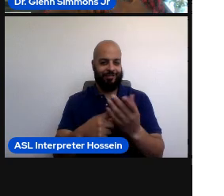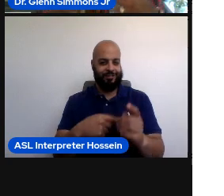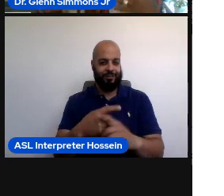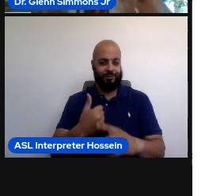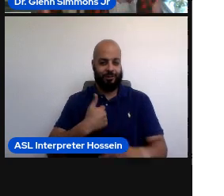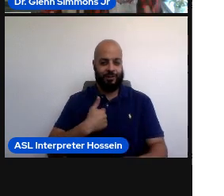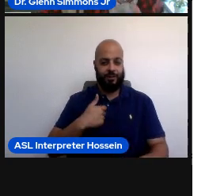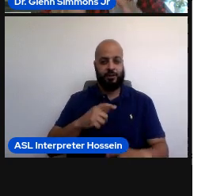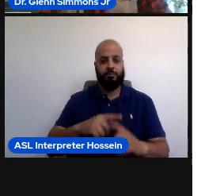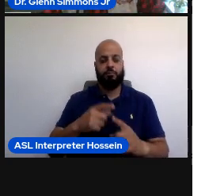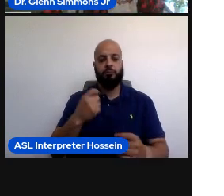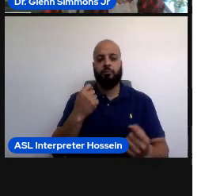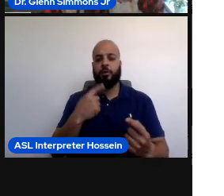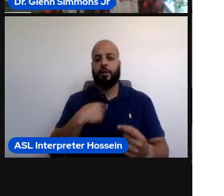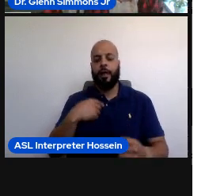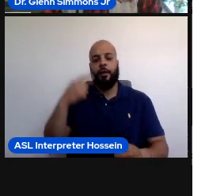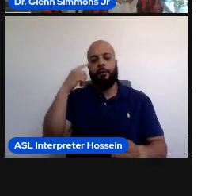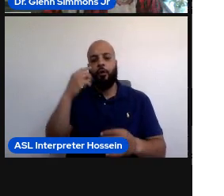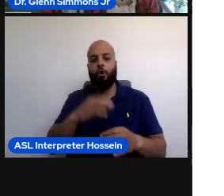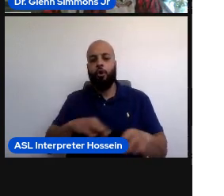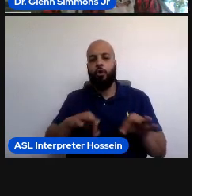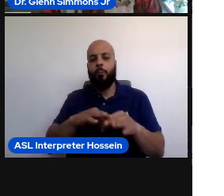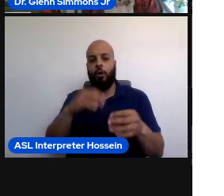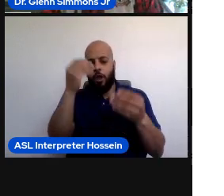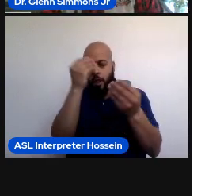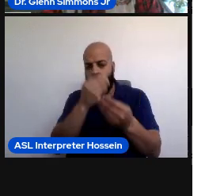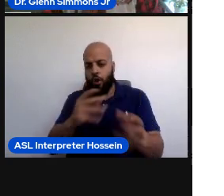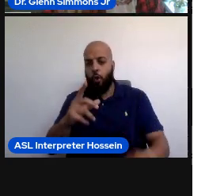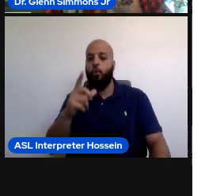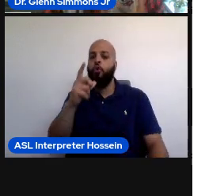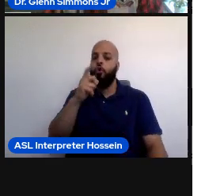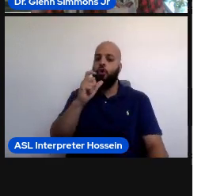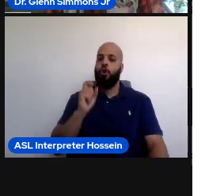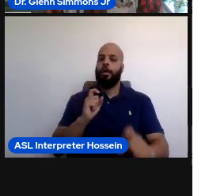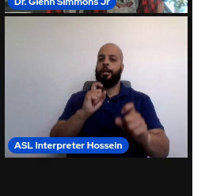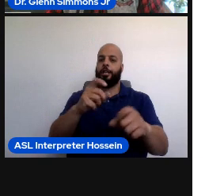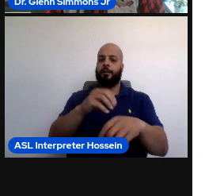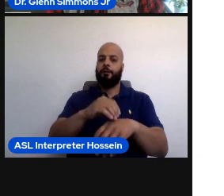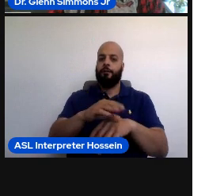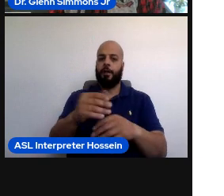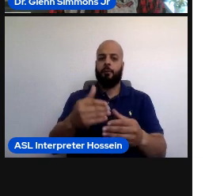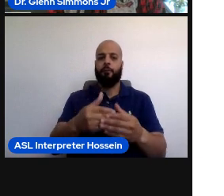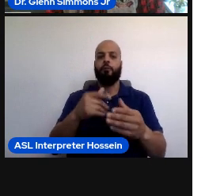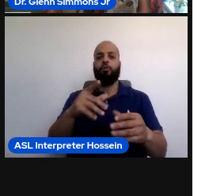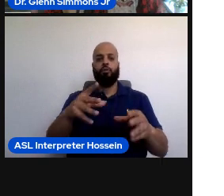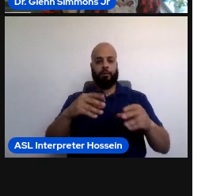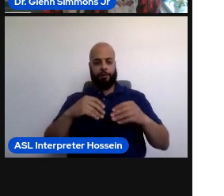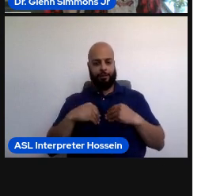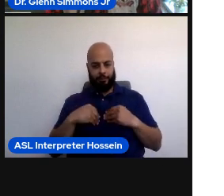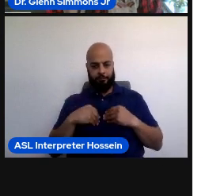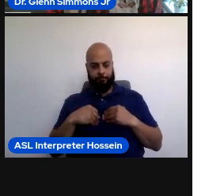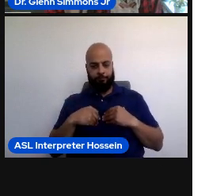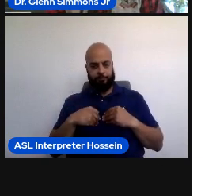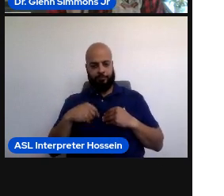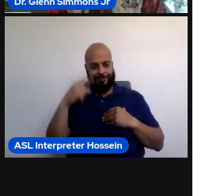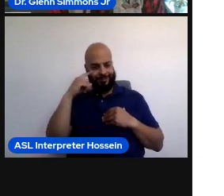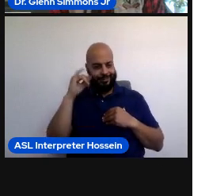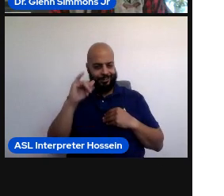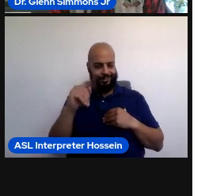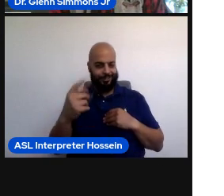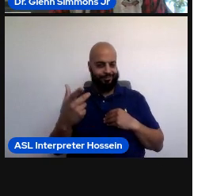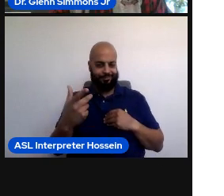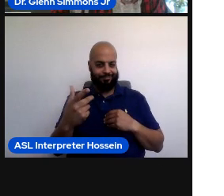kind of let you all know who is giving you this advice before you are able to accept it. I think that's just, common